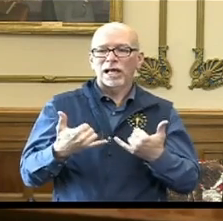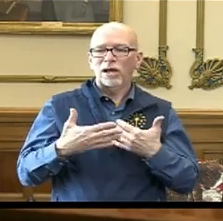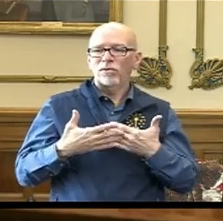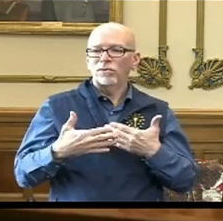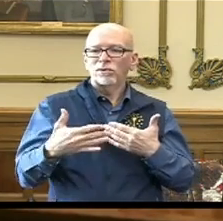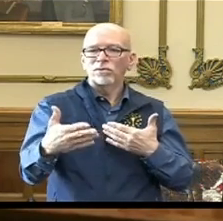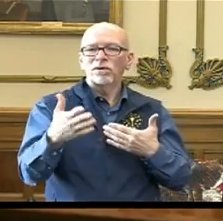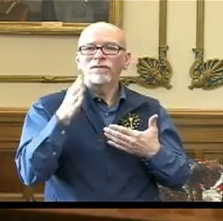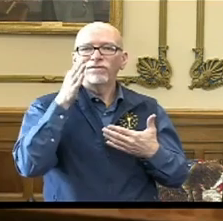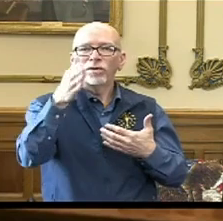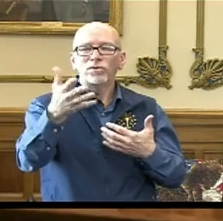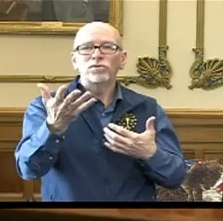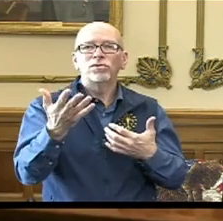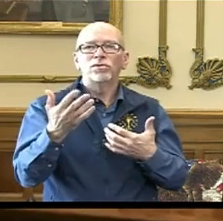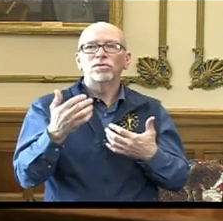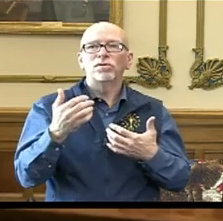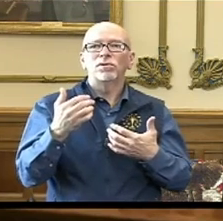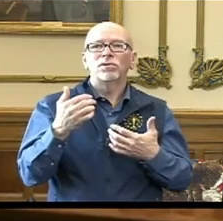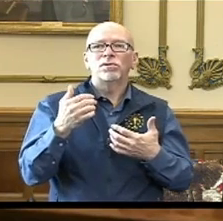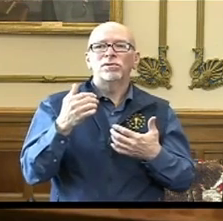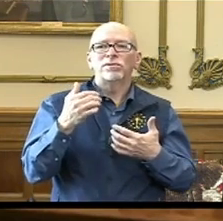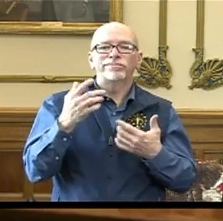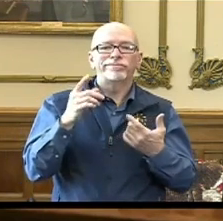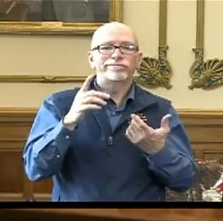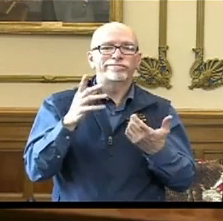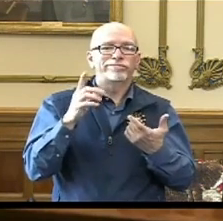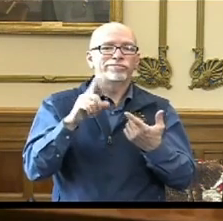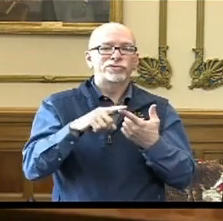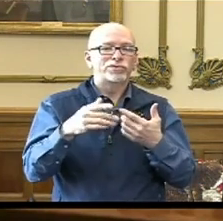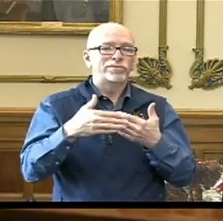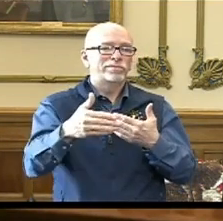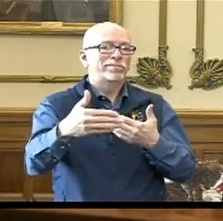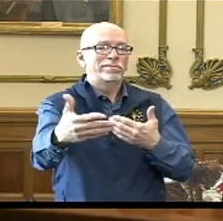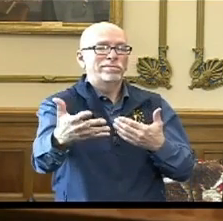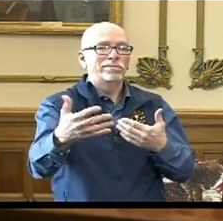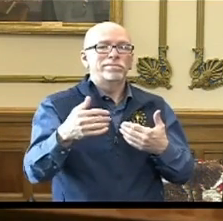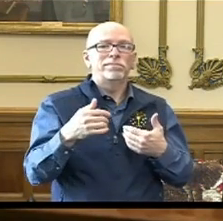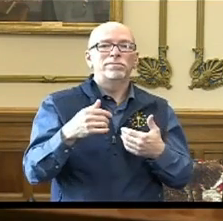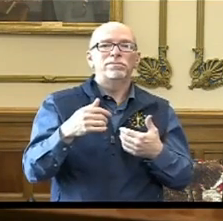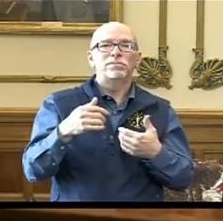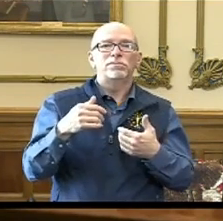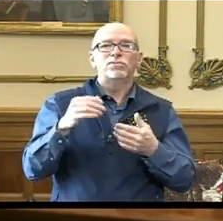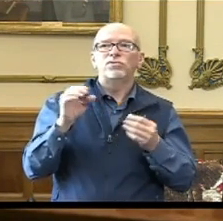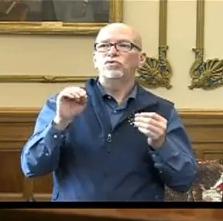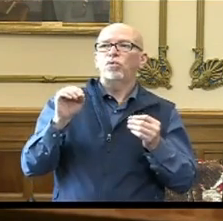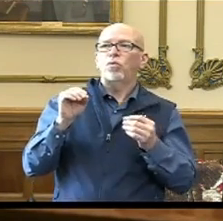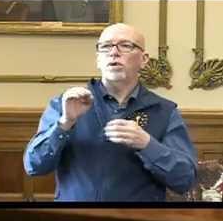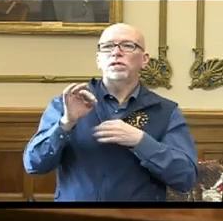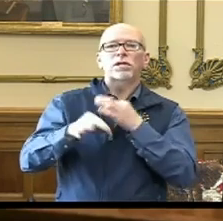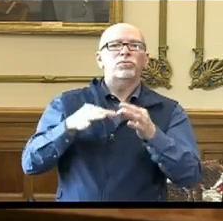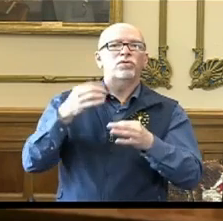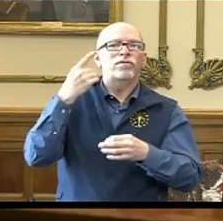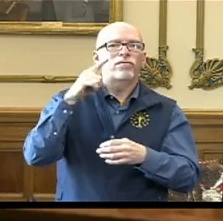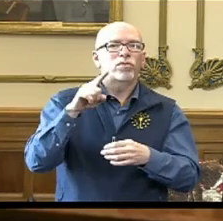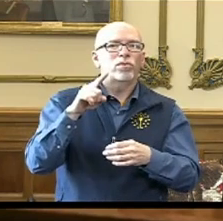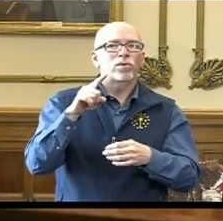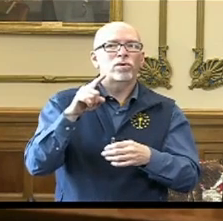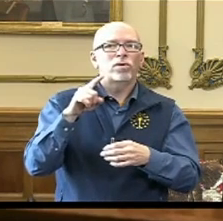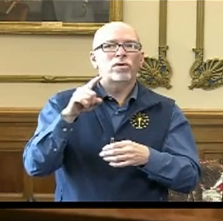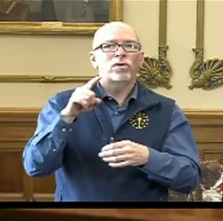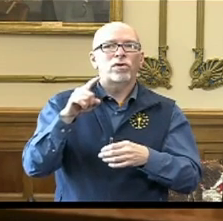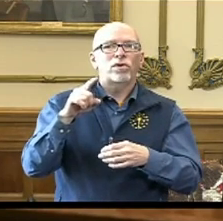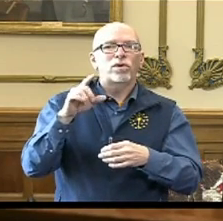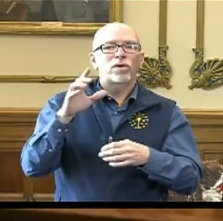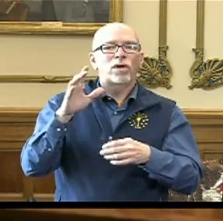near future into the near term, no substitute for turning back on